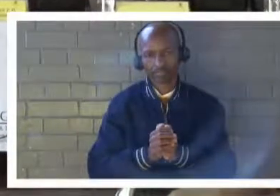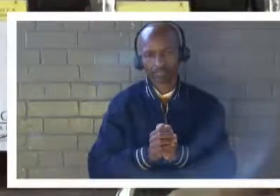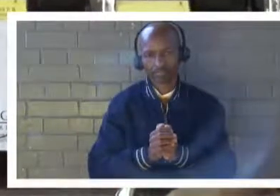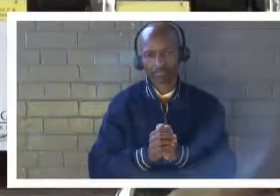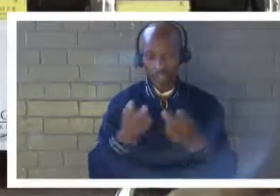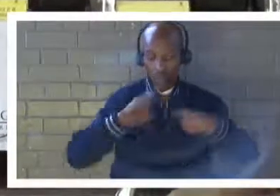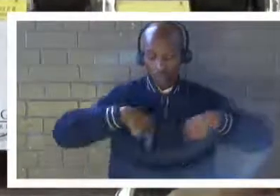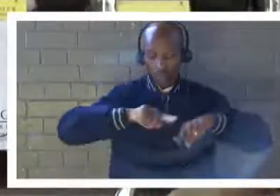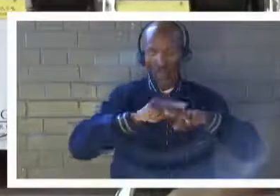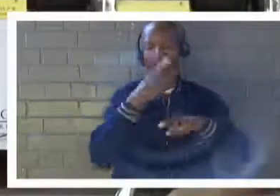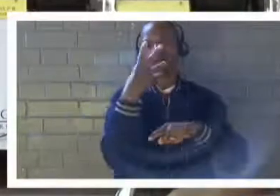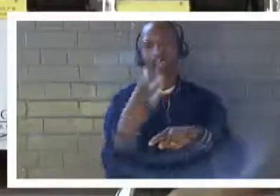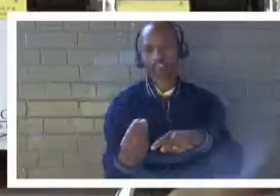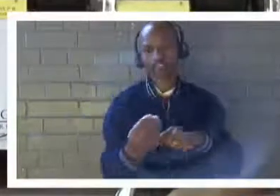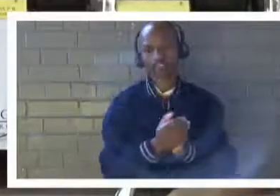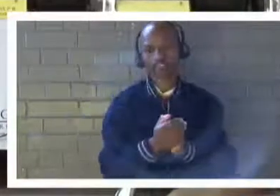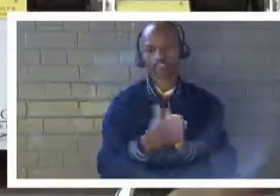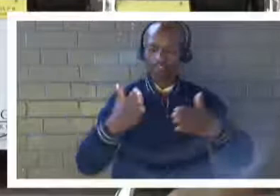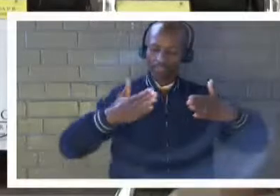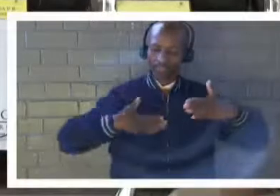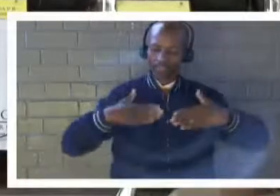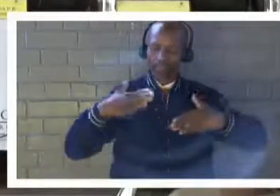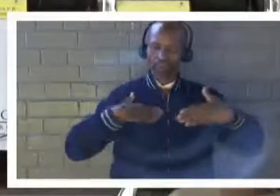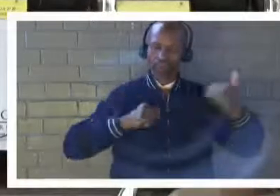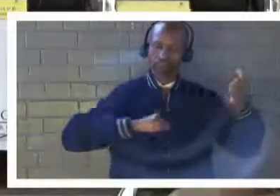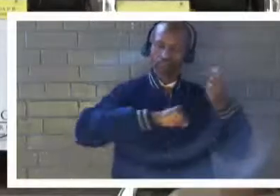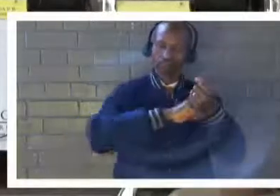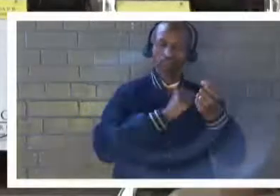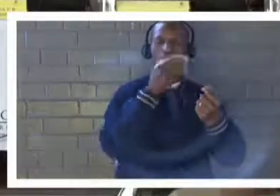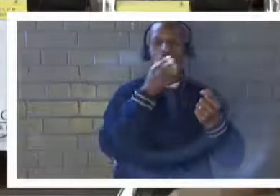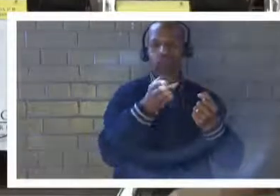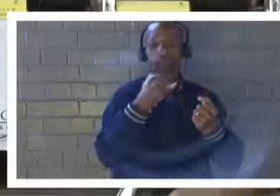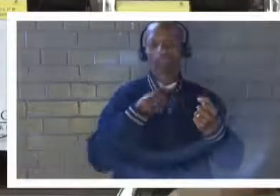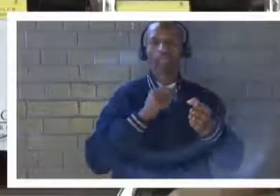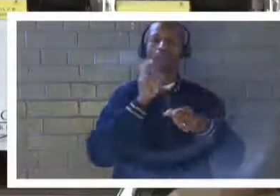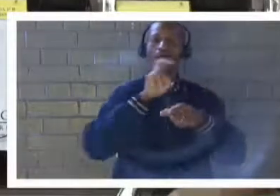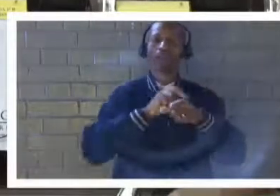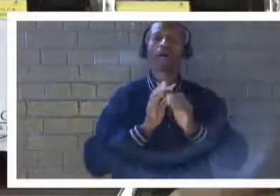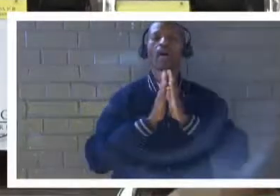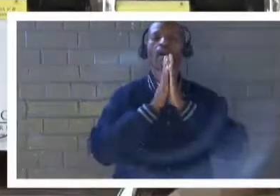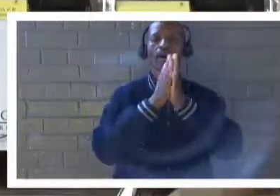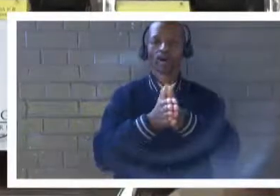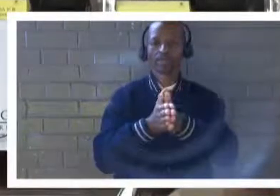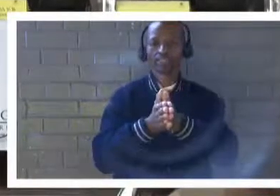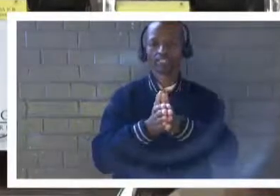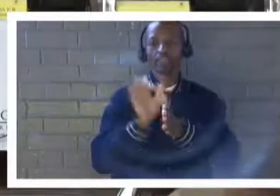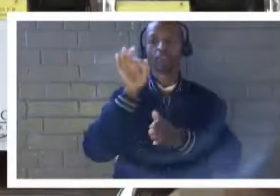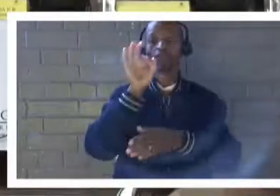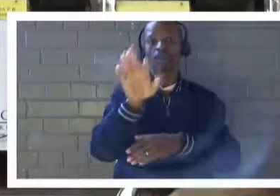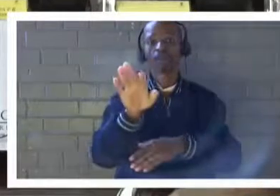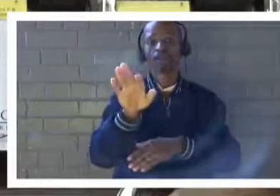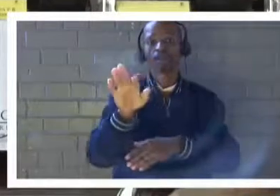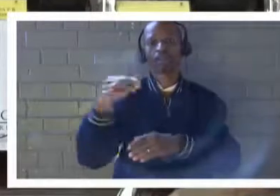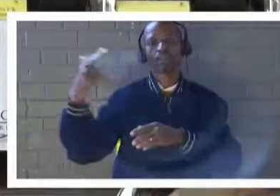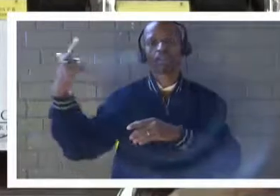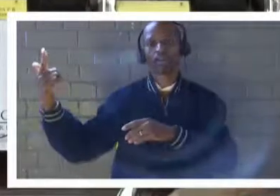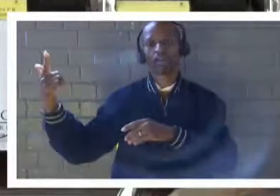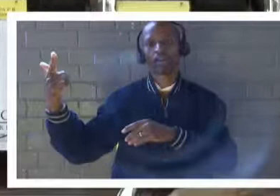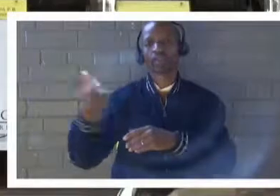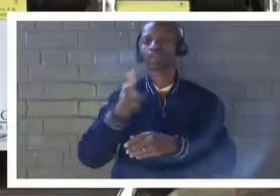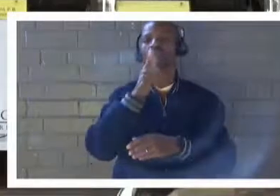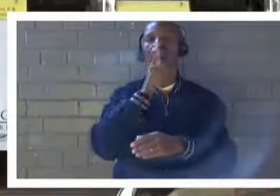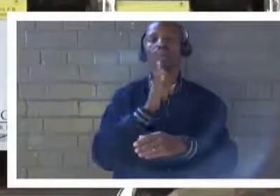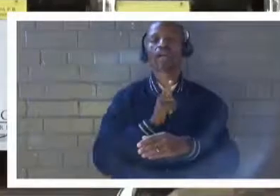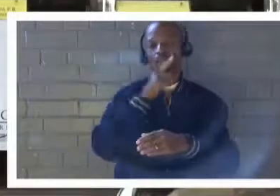We also have the administrative support. I will ask on my far left to